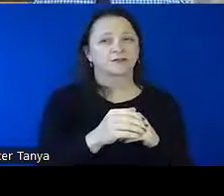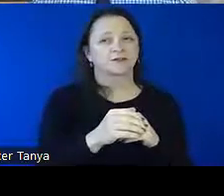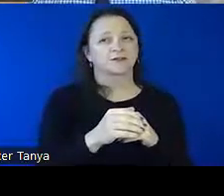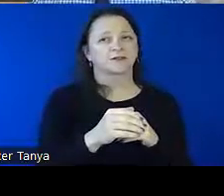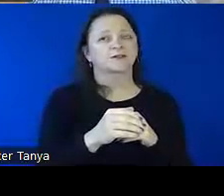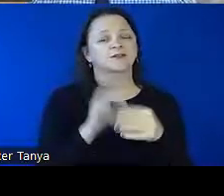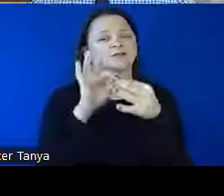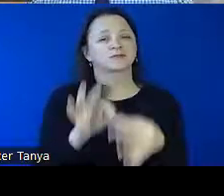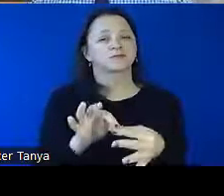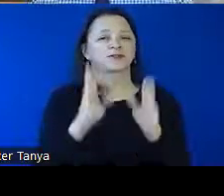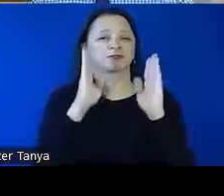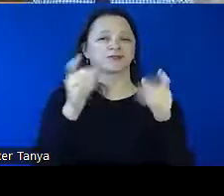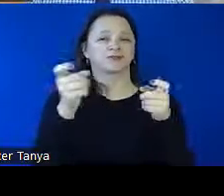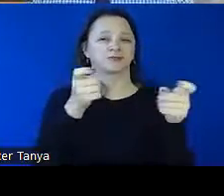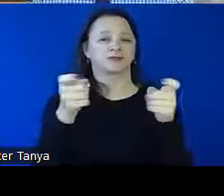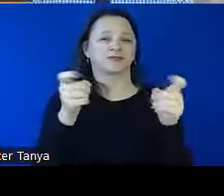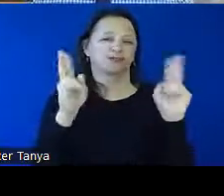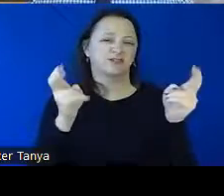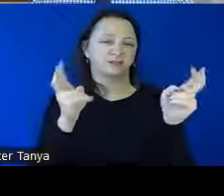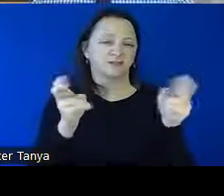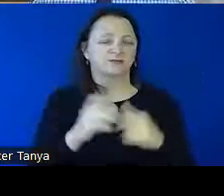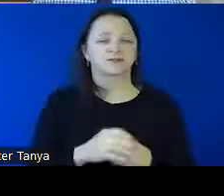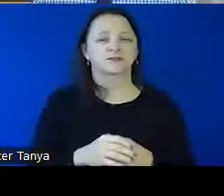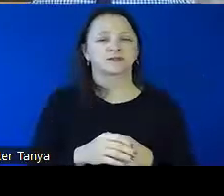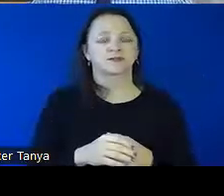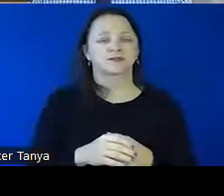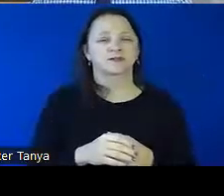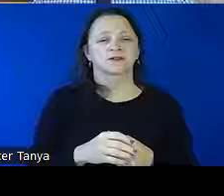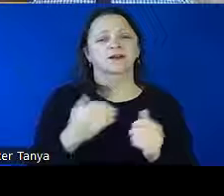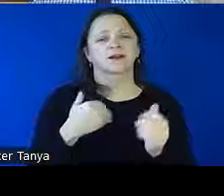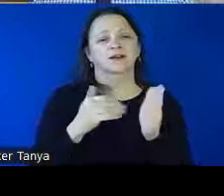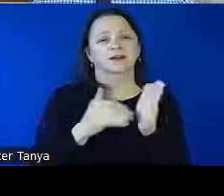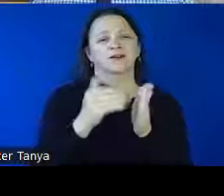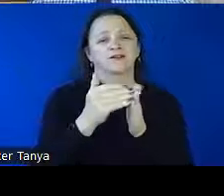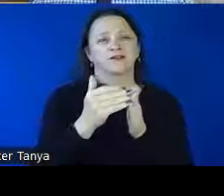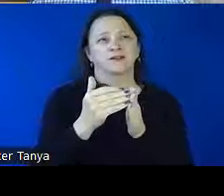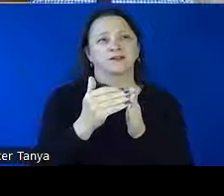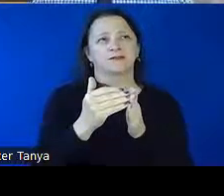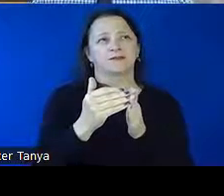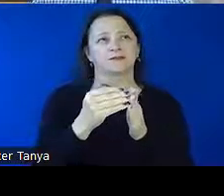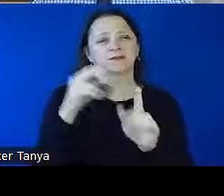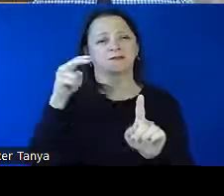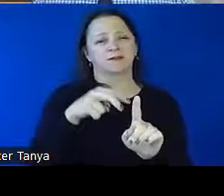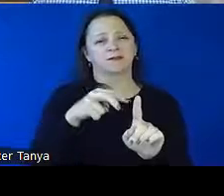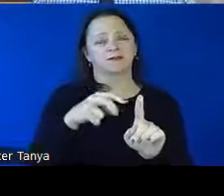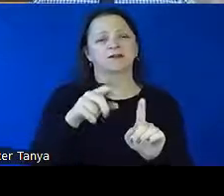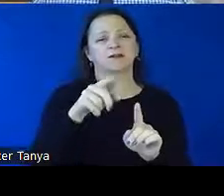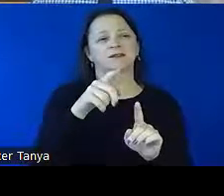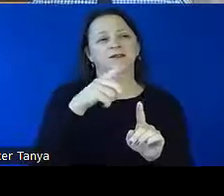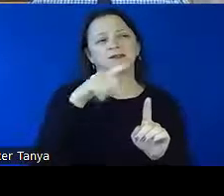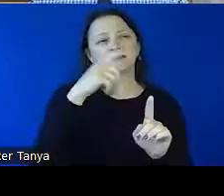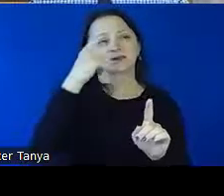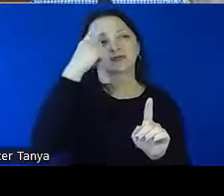attention regulation issues. I often think about this as like the symptoms of the dreamer or the